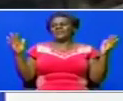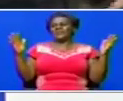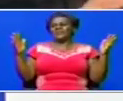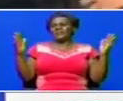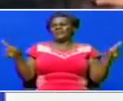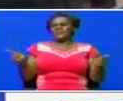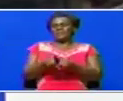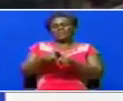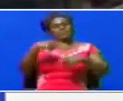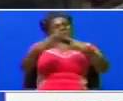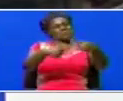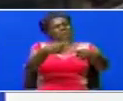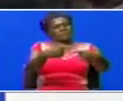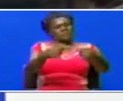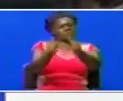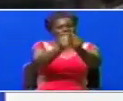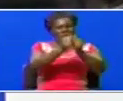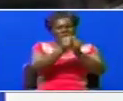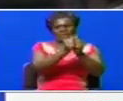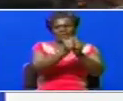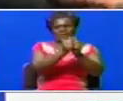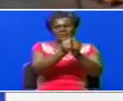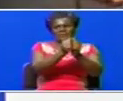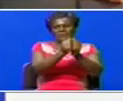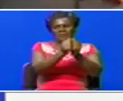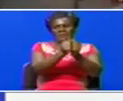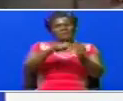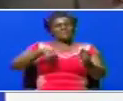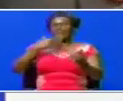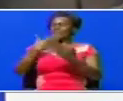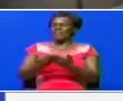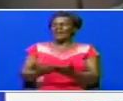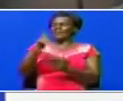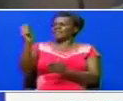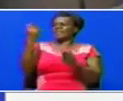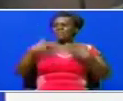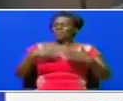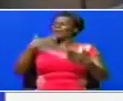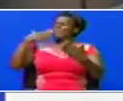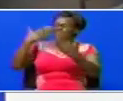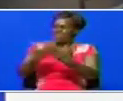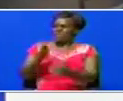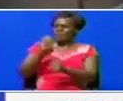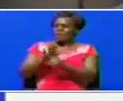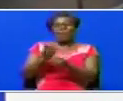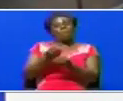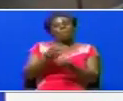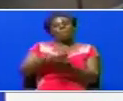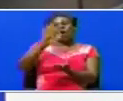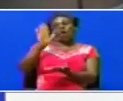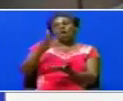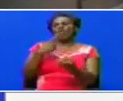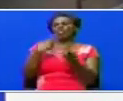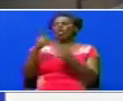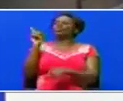And let us move forward together. Mimi nashukuru wa Kenya wote. Asante ni sana. Mengi zaidi,